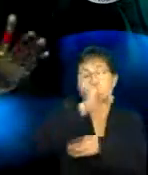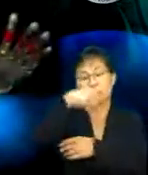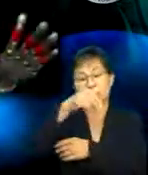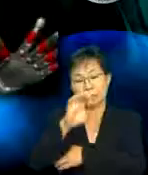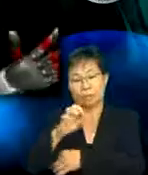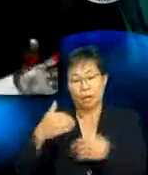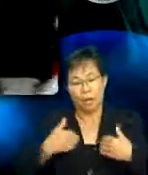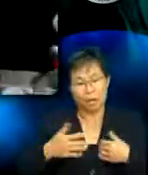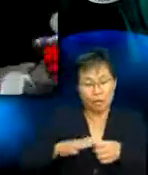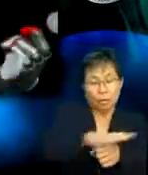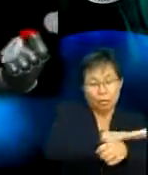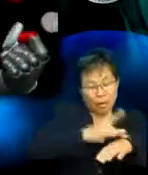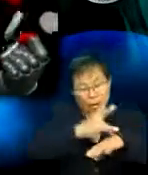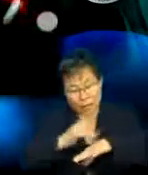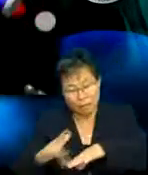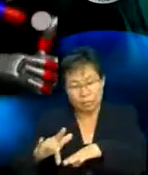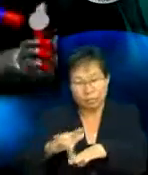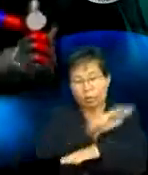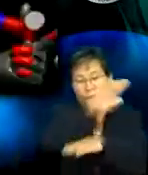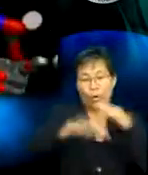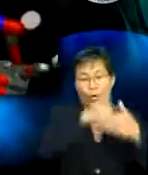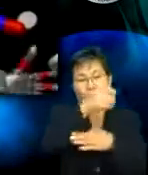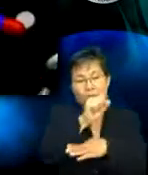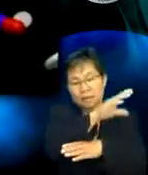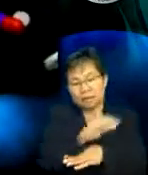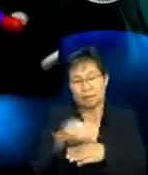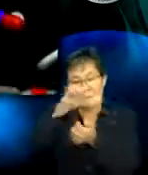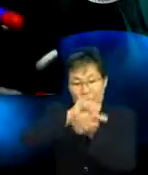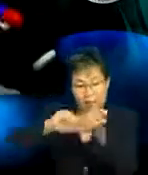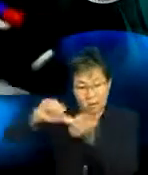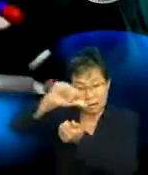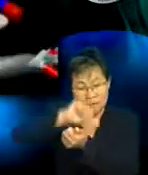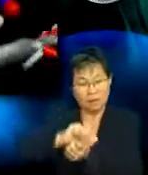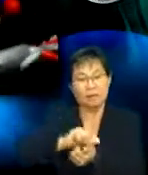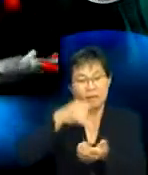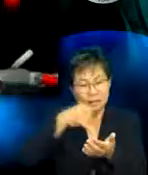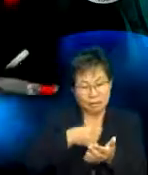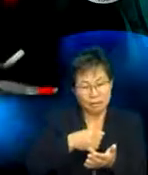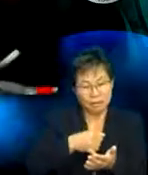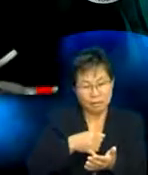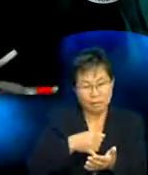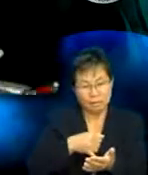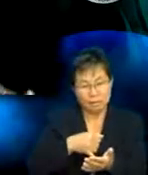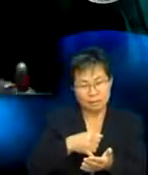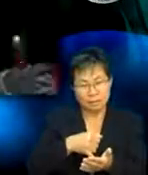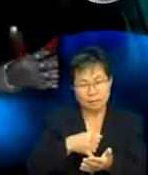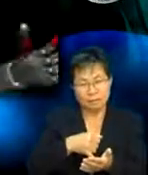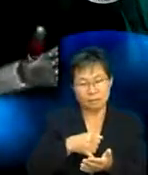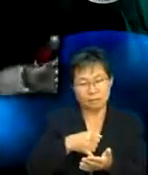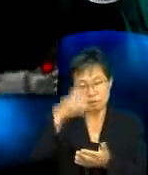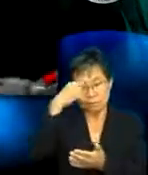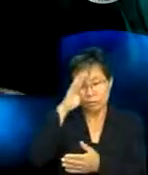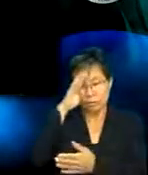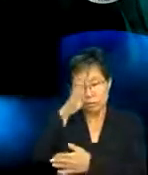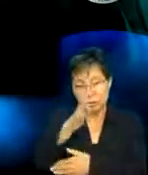Since outer space is completely empty of all gases and air and weightless, it is the